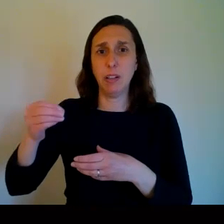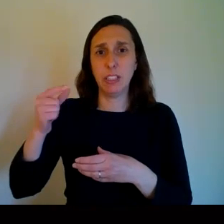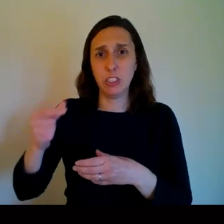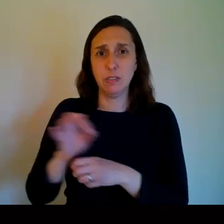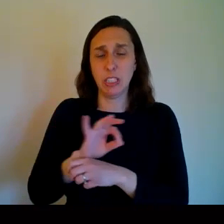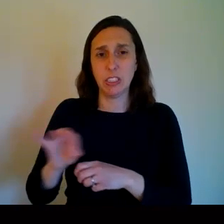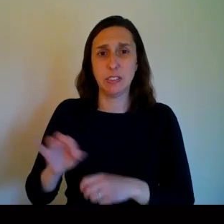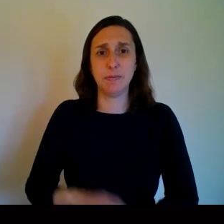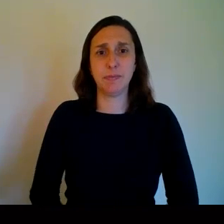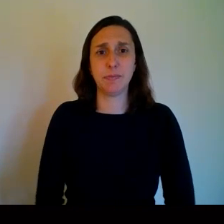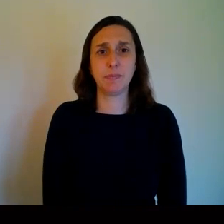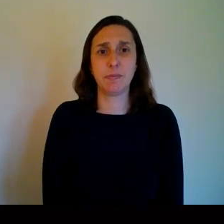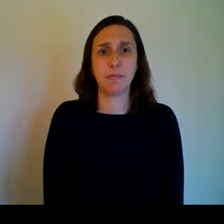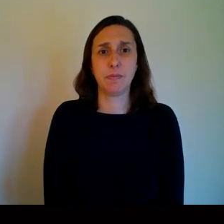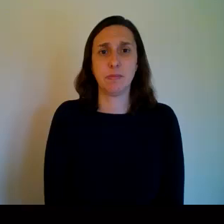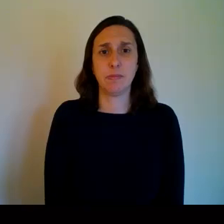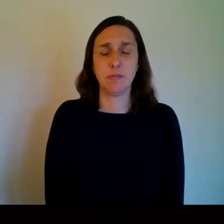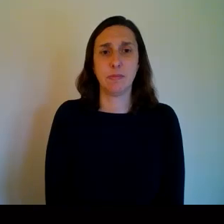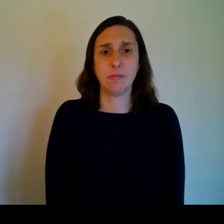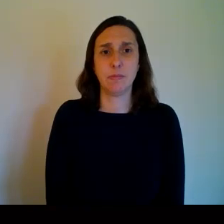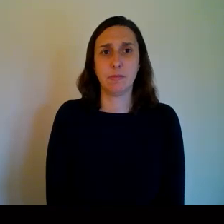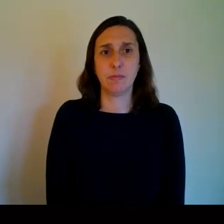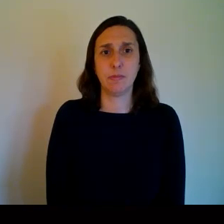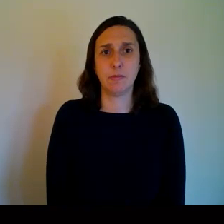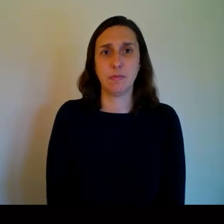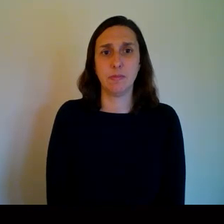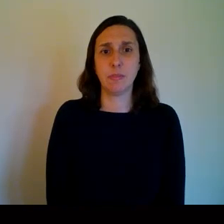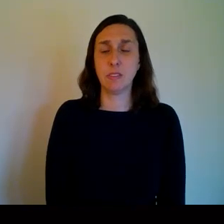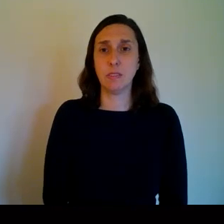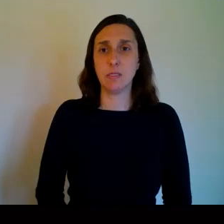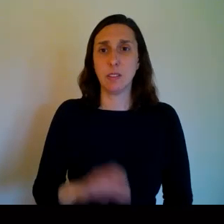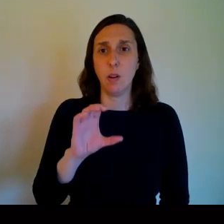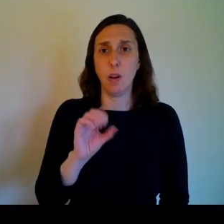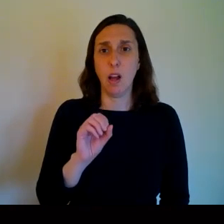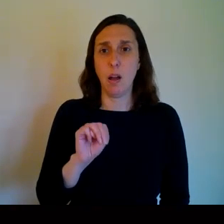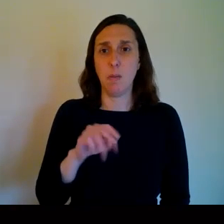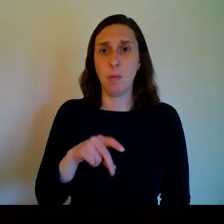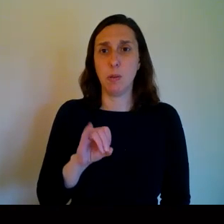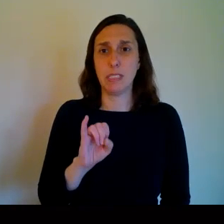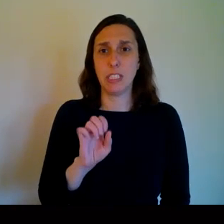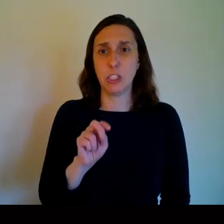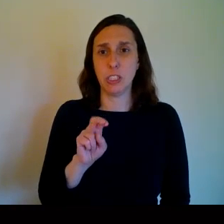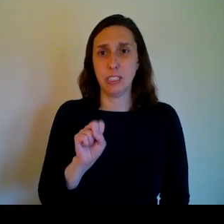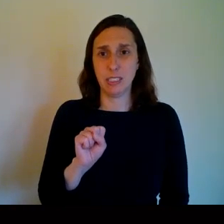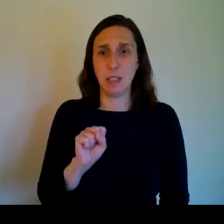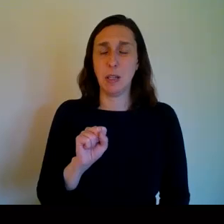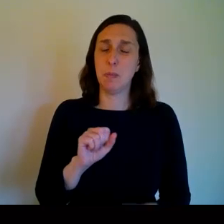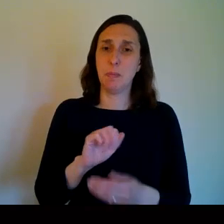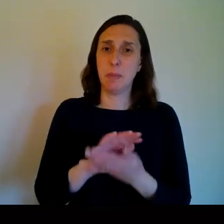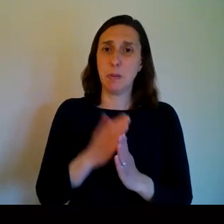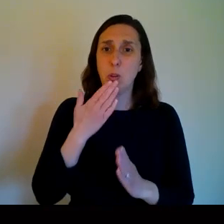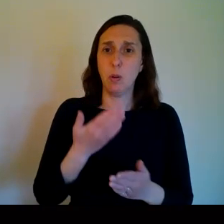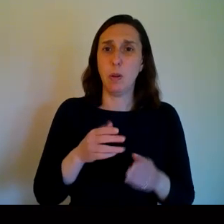into my F function. And so compositions become a good way to make new